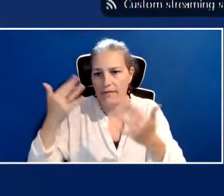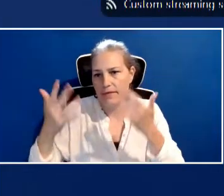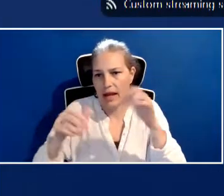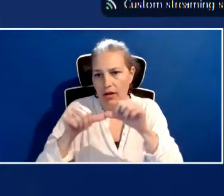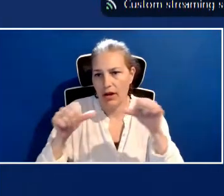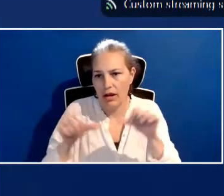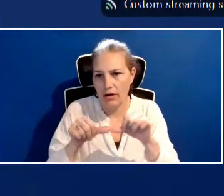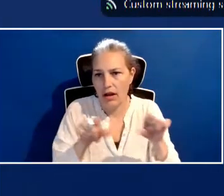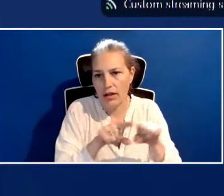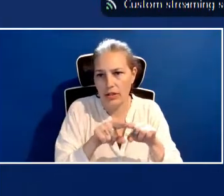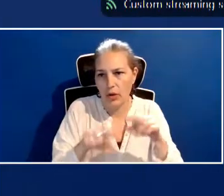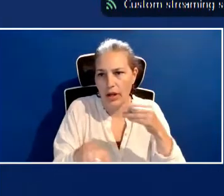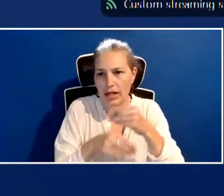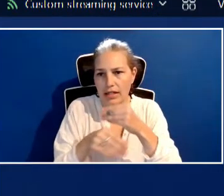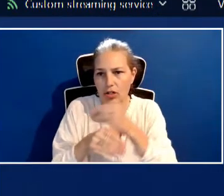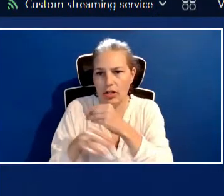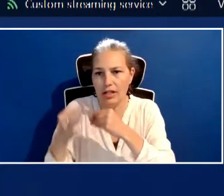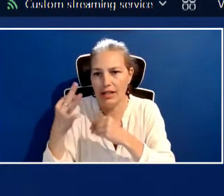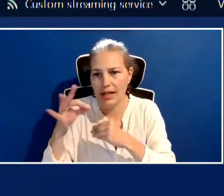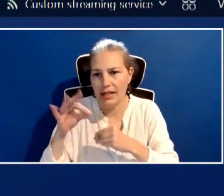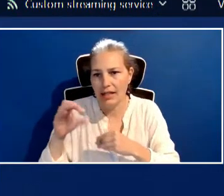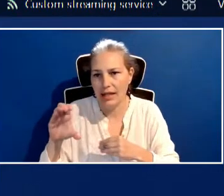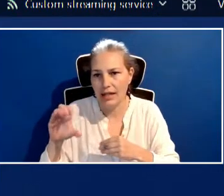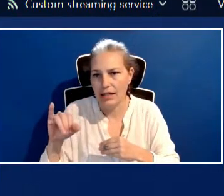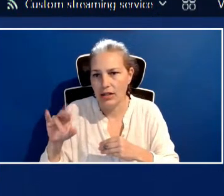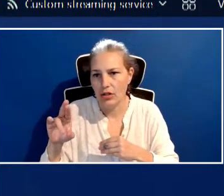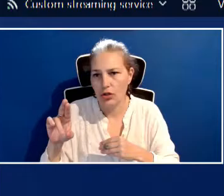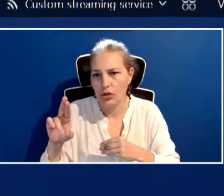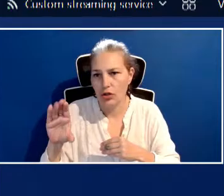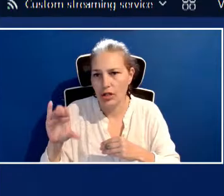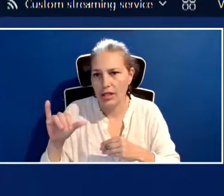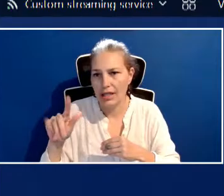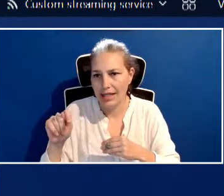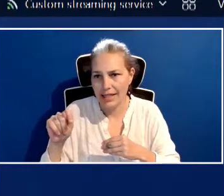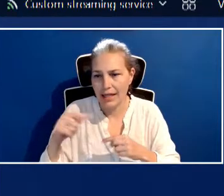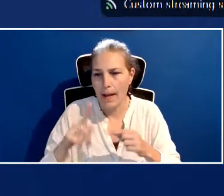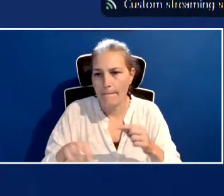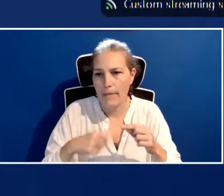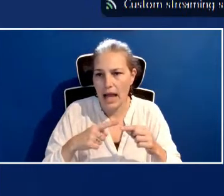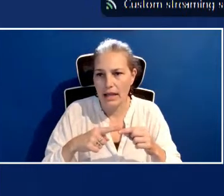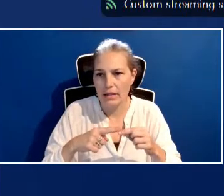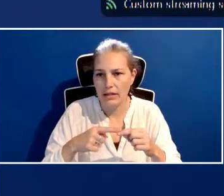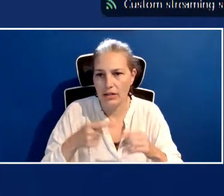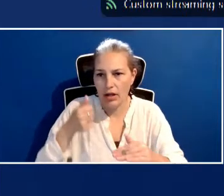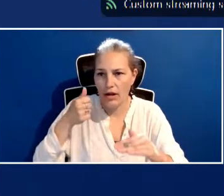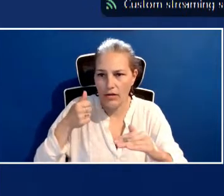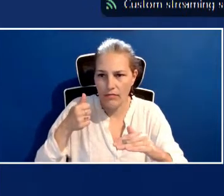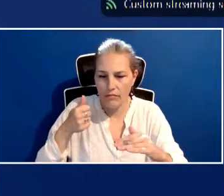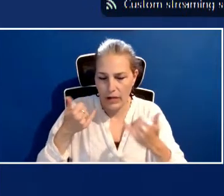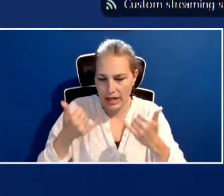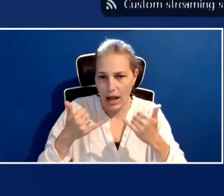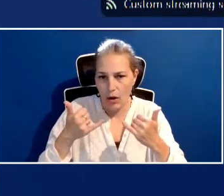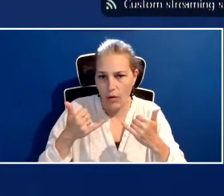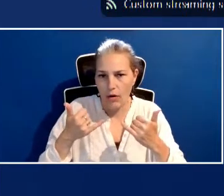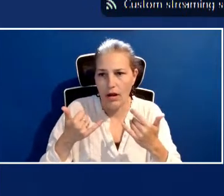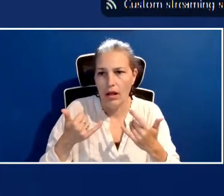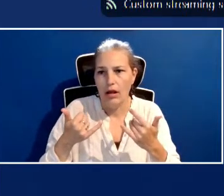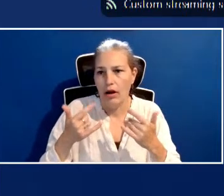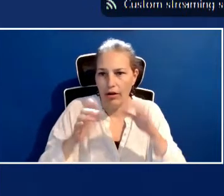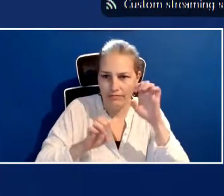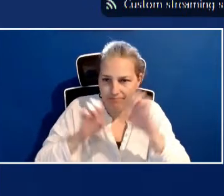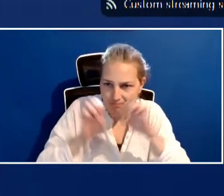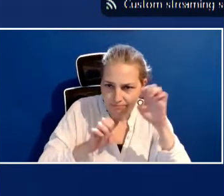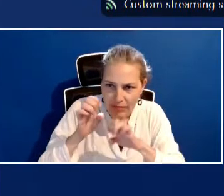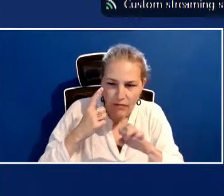evaluation in the non-high wildfire area as well. What we're planning on to do with this infrastructure,